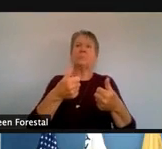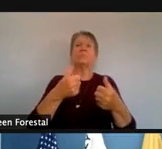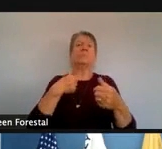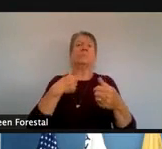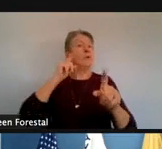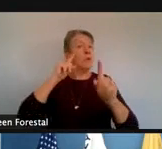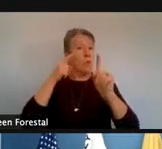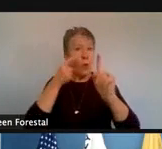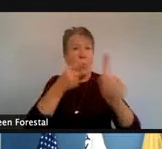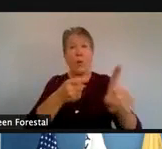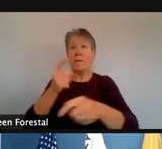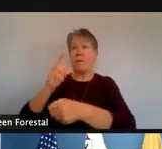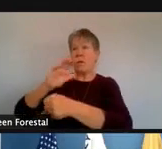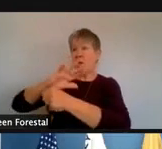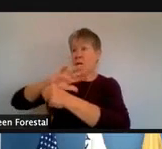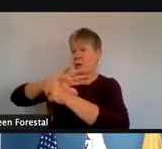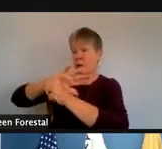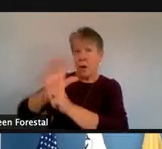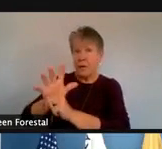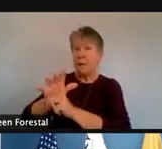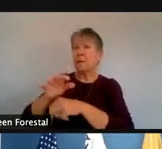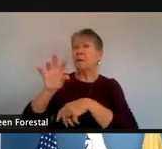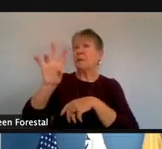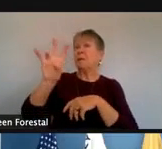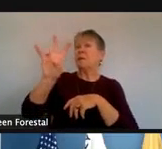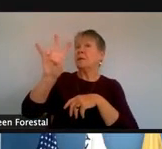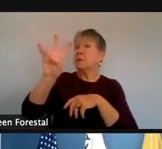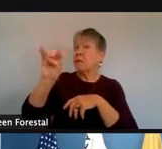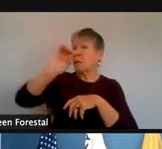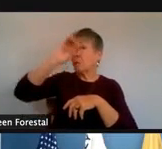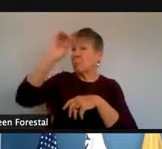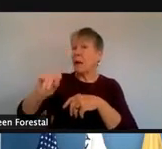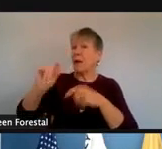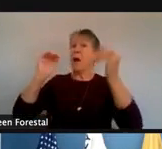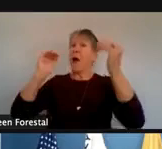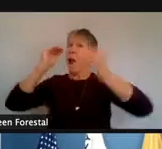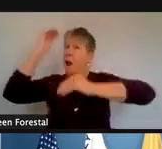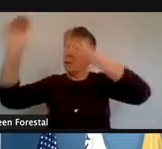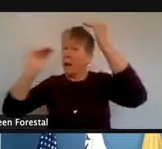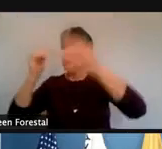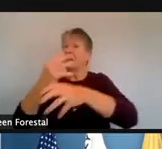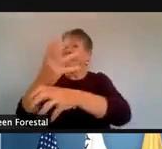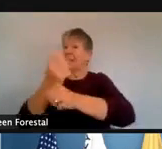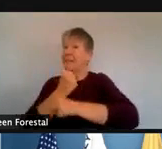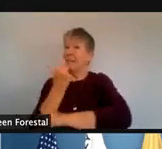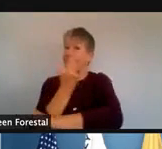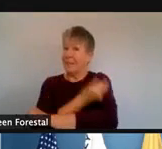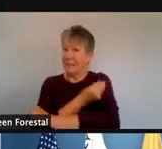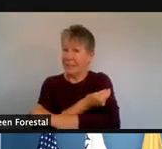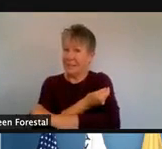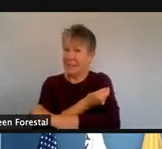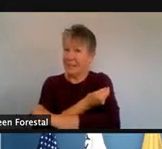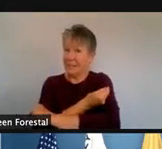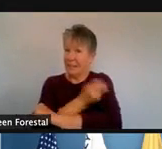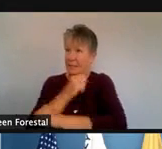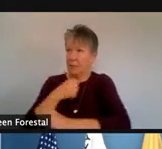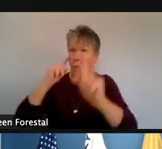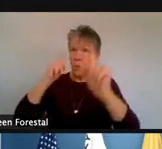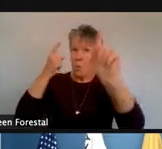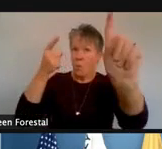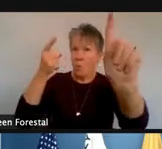several vaccines are in phase 3 clinical trials. Some of the vaccines we know will require